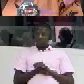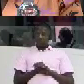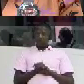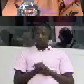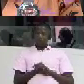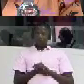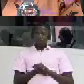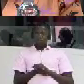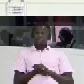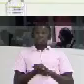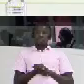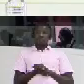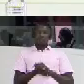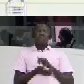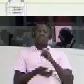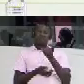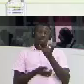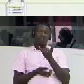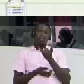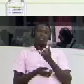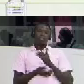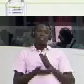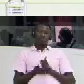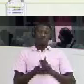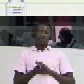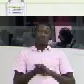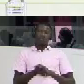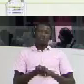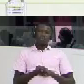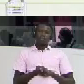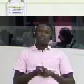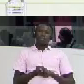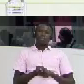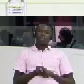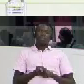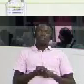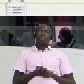tasaaroo. Wow. Yes.